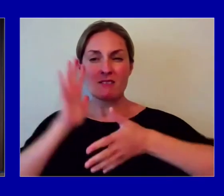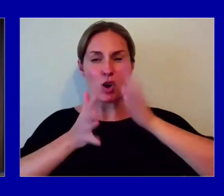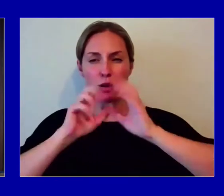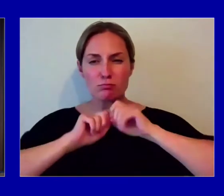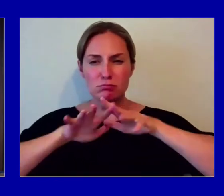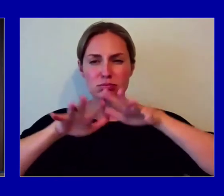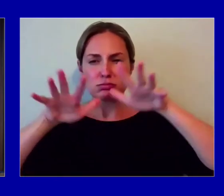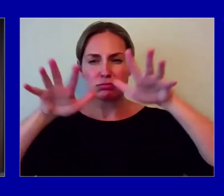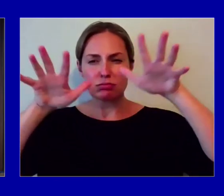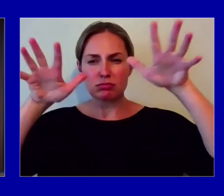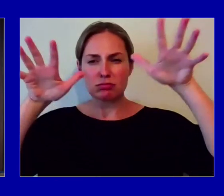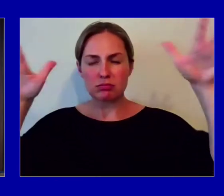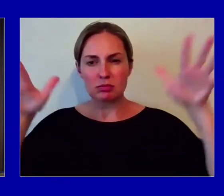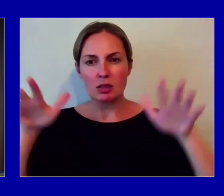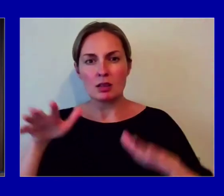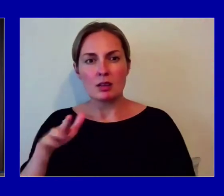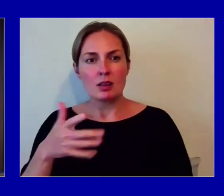people from country.